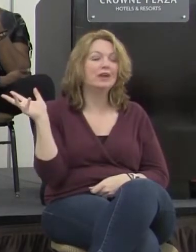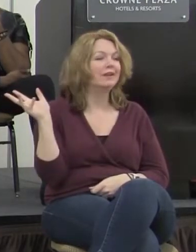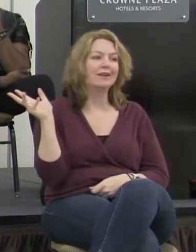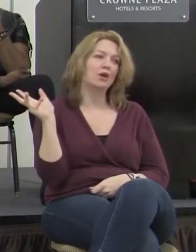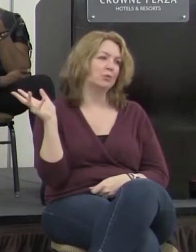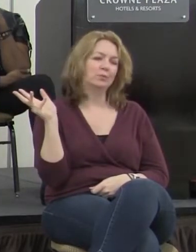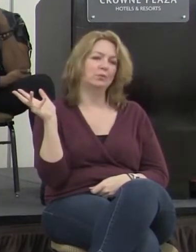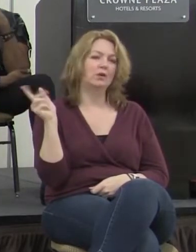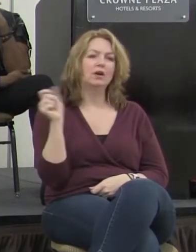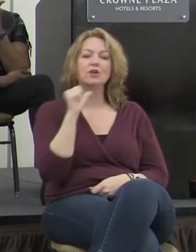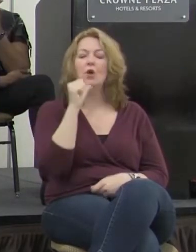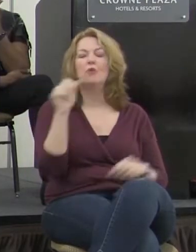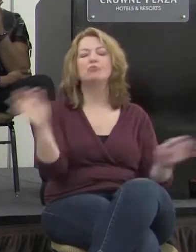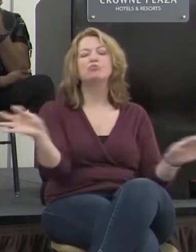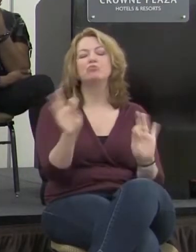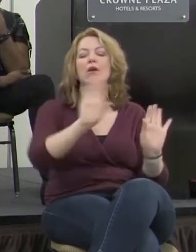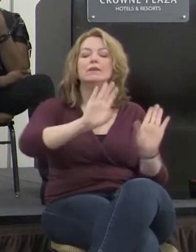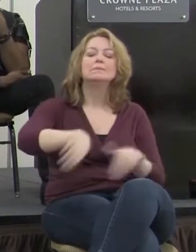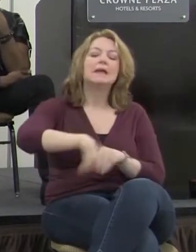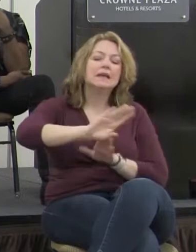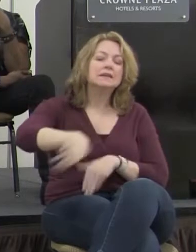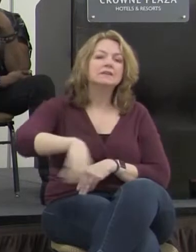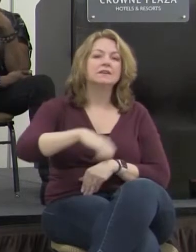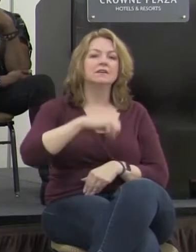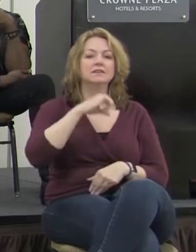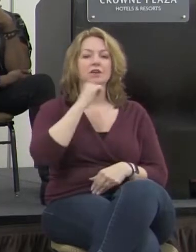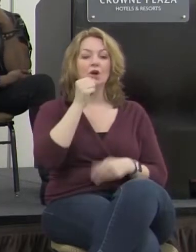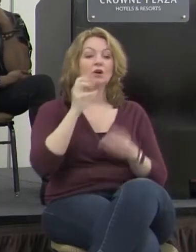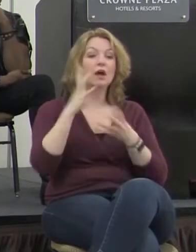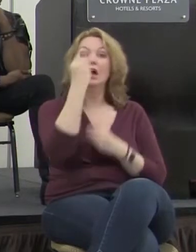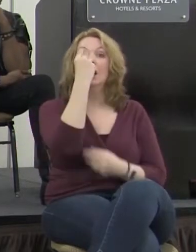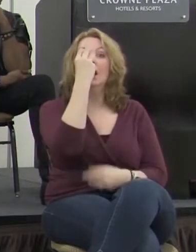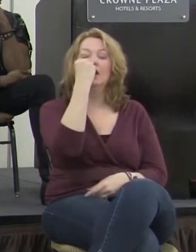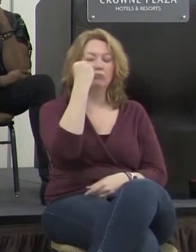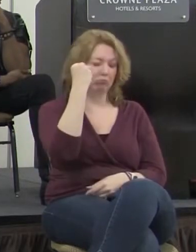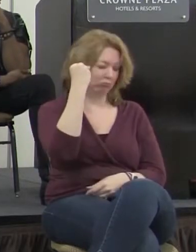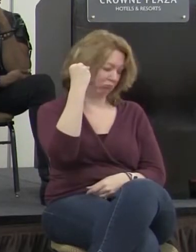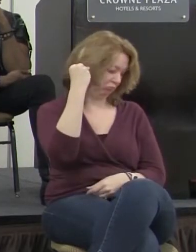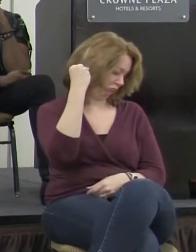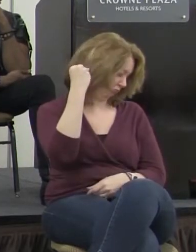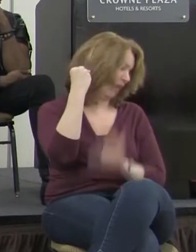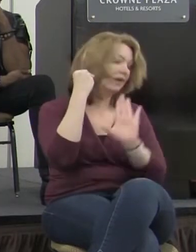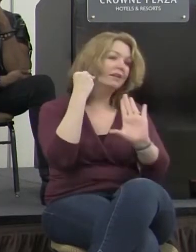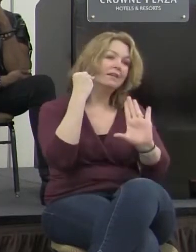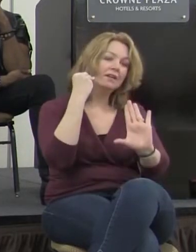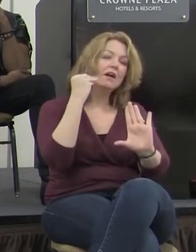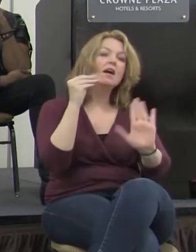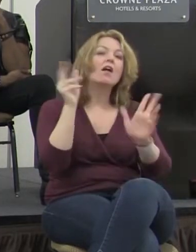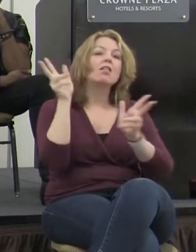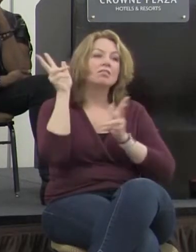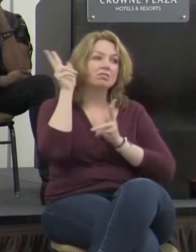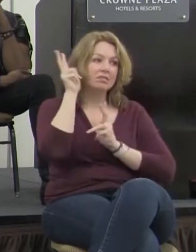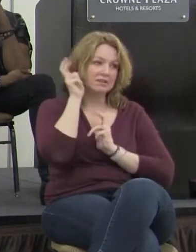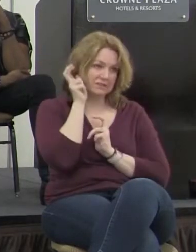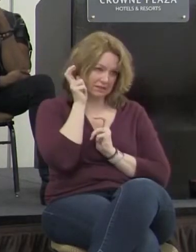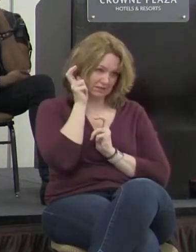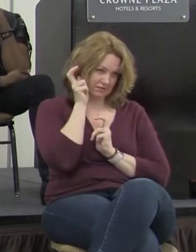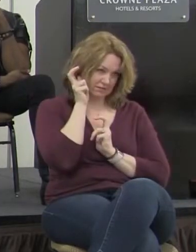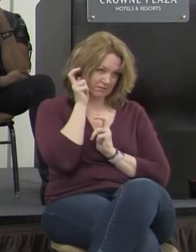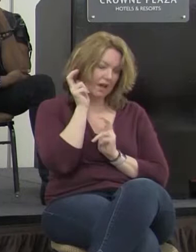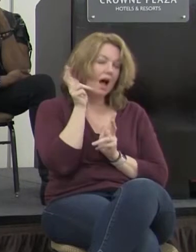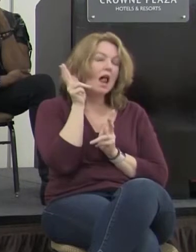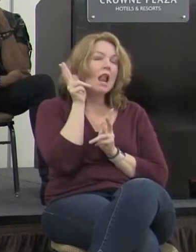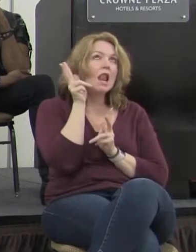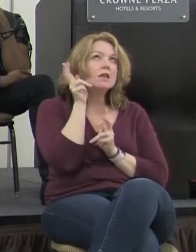Don't dismiss it. Don't fall asleep while we're talking to you. Actually listen.